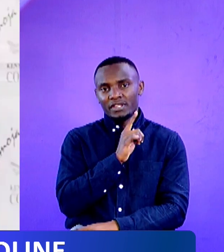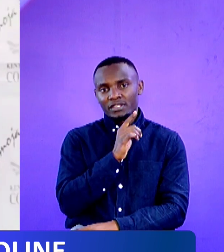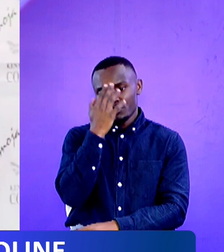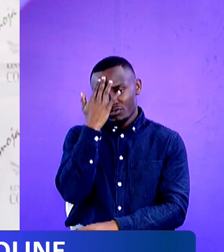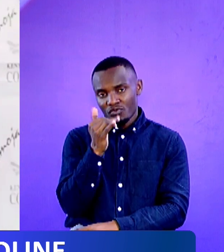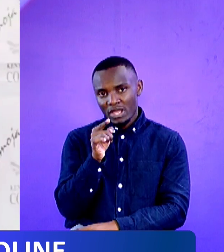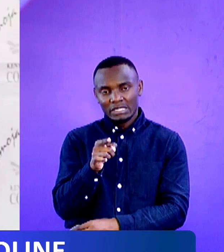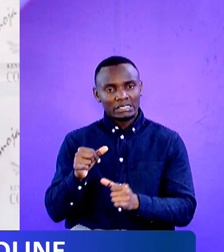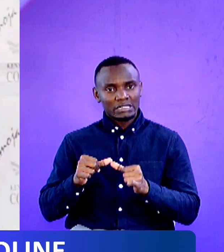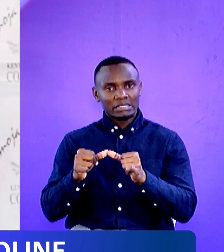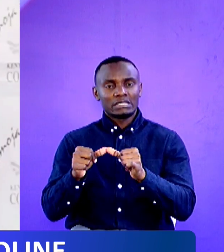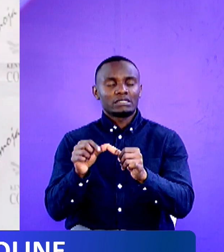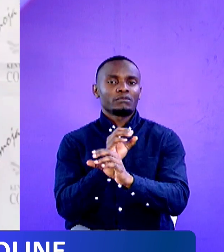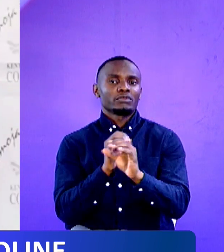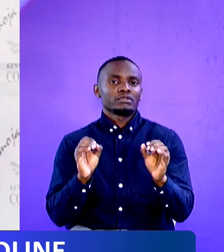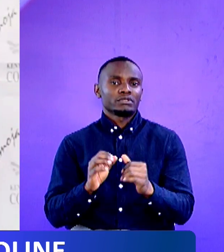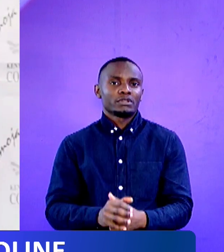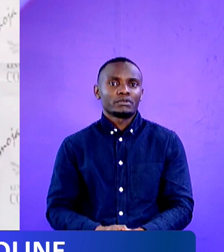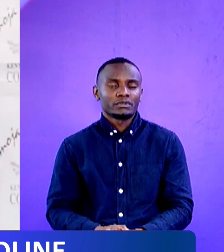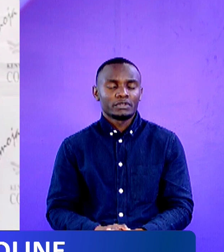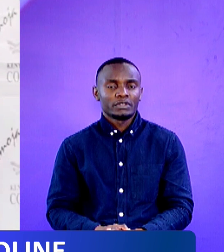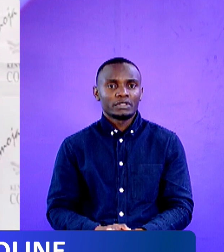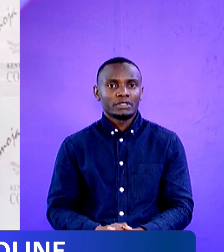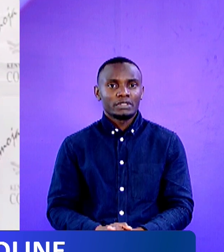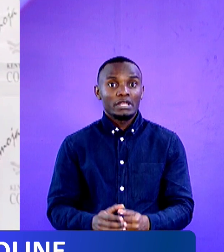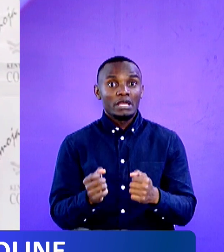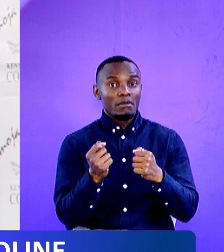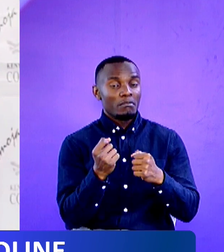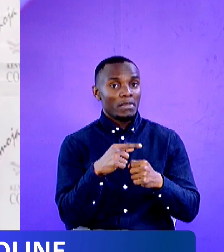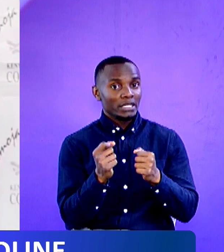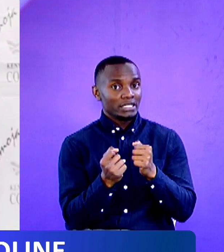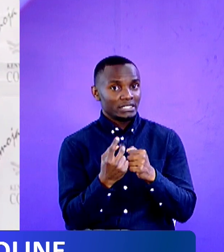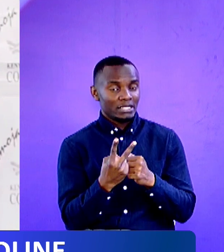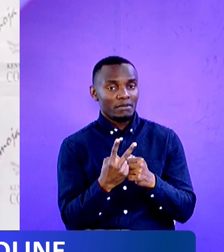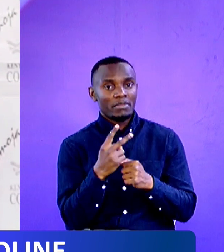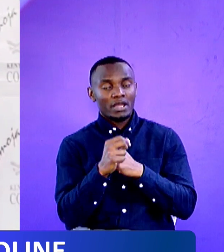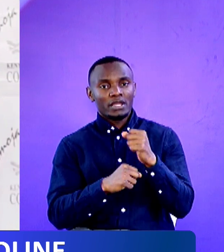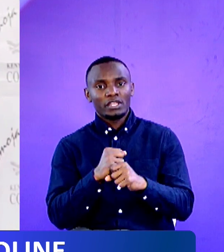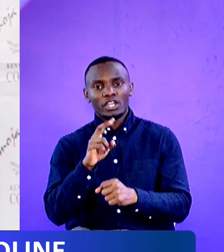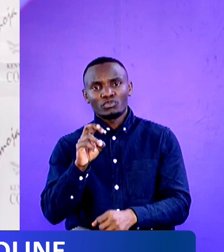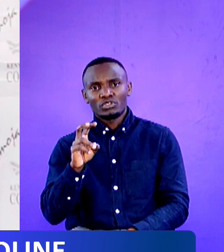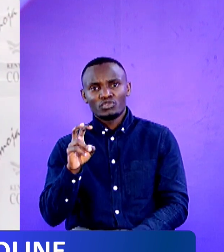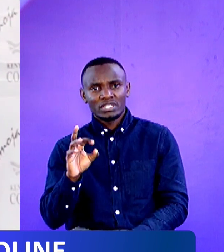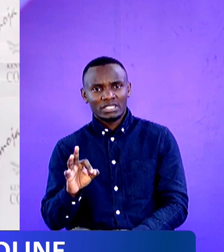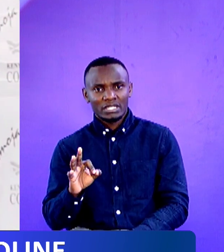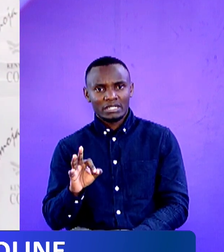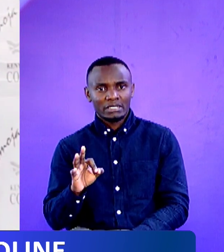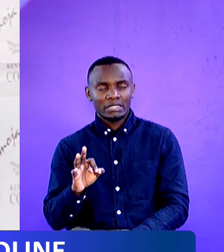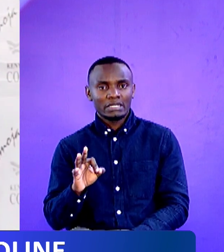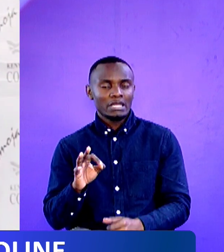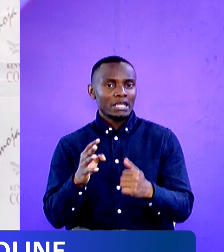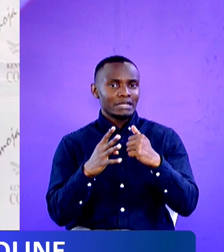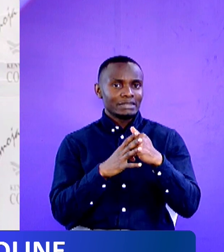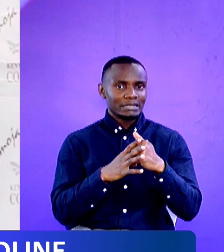unsustainable. By December 2023, over 9.6 billion had been disbursed, yet there was no measurable impact on